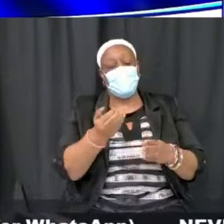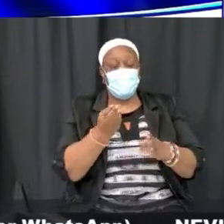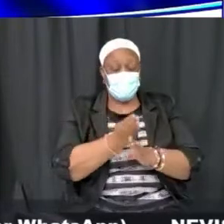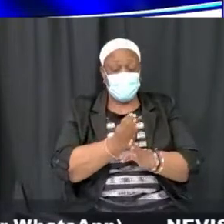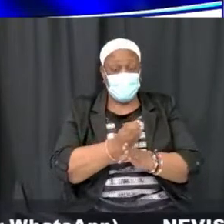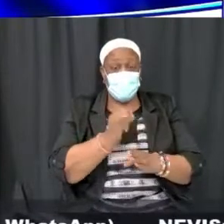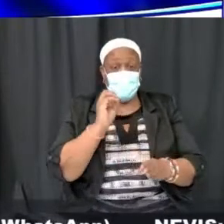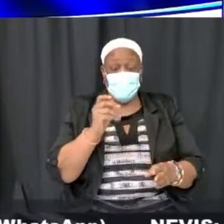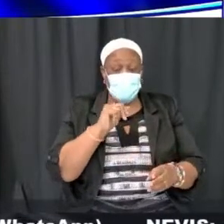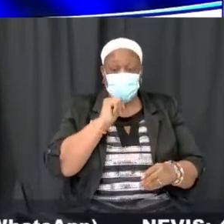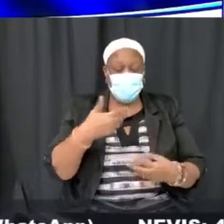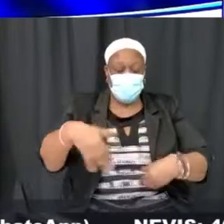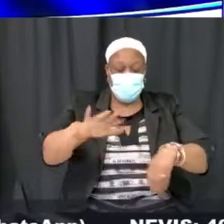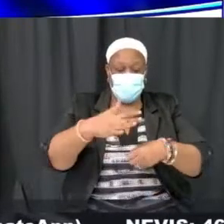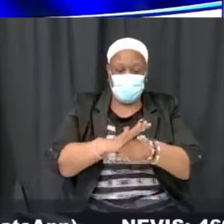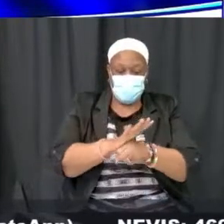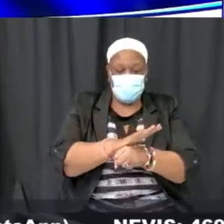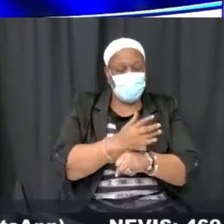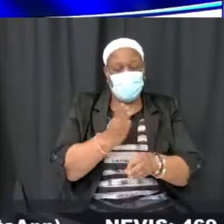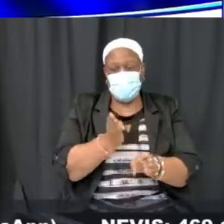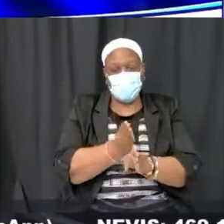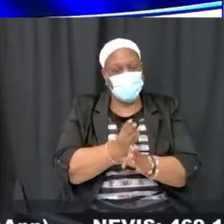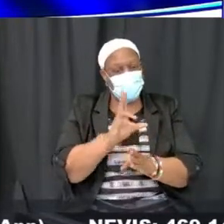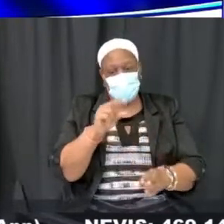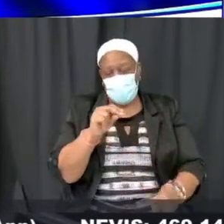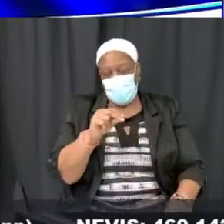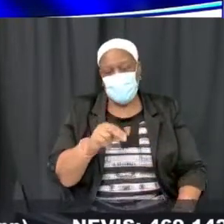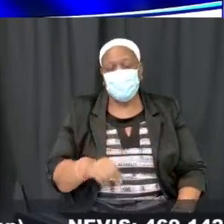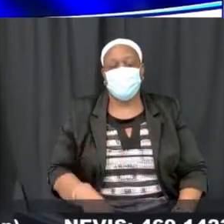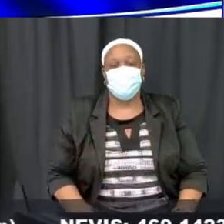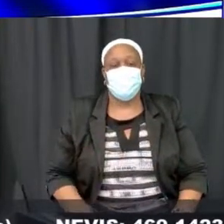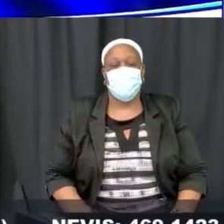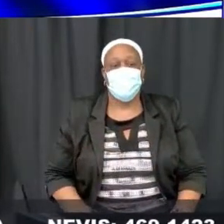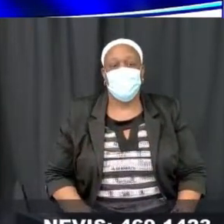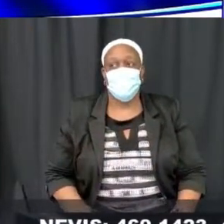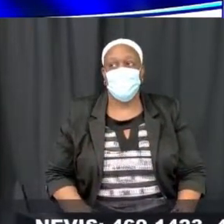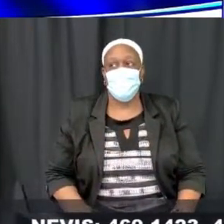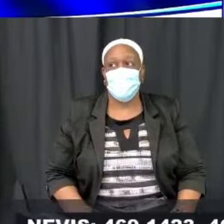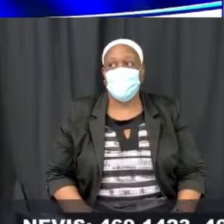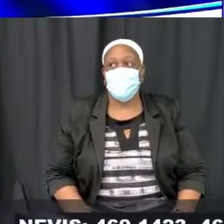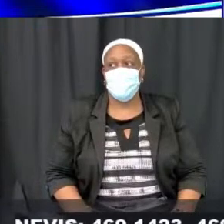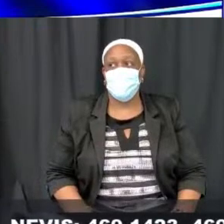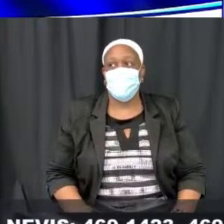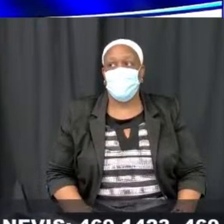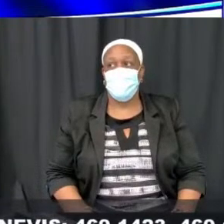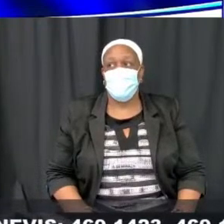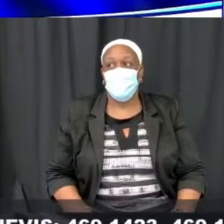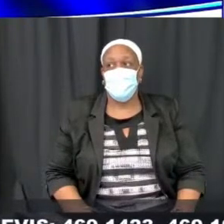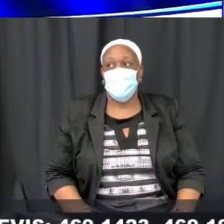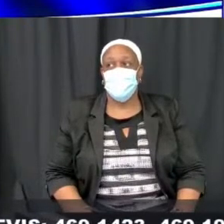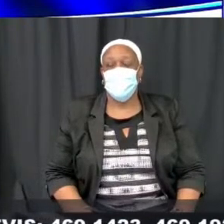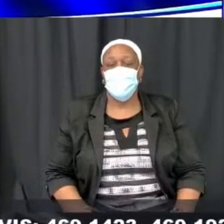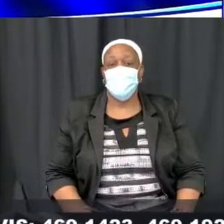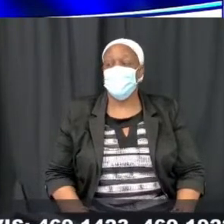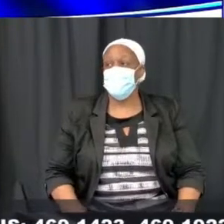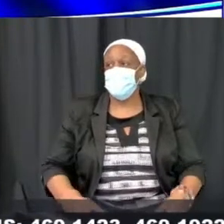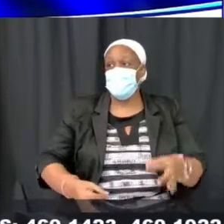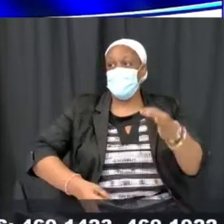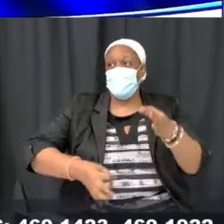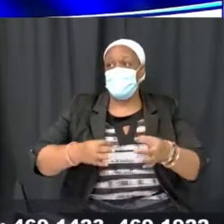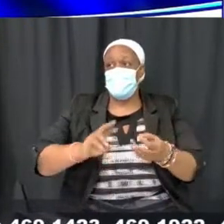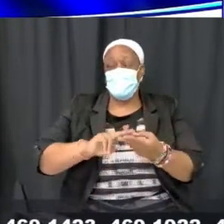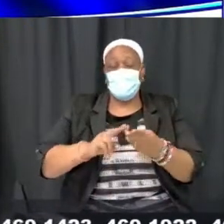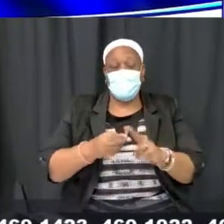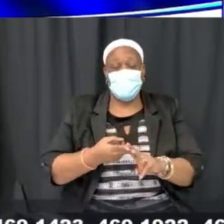measures or guidelines. The information shared regarding numbers on public transport